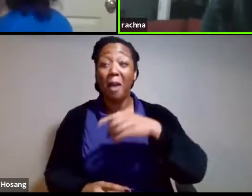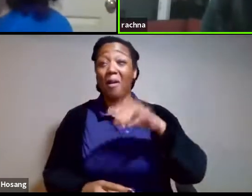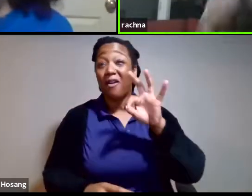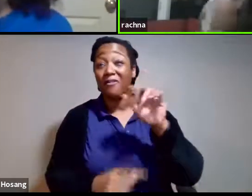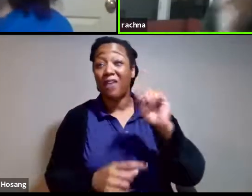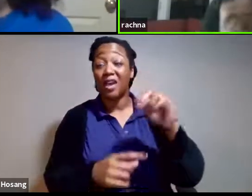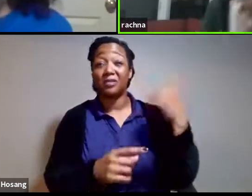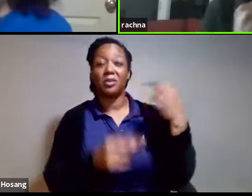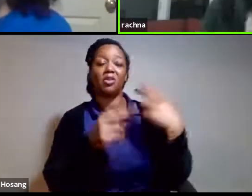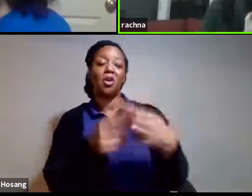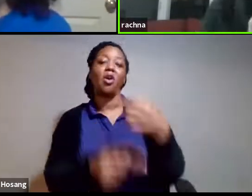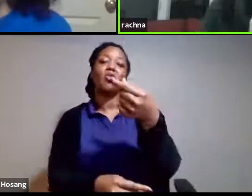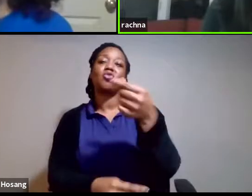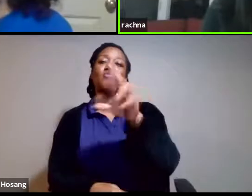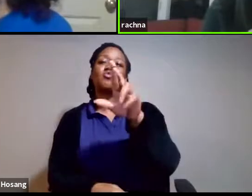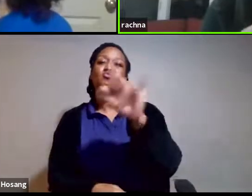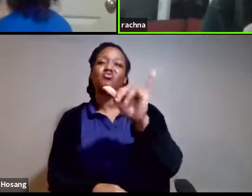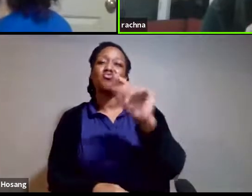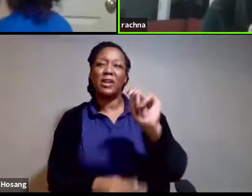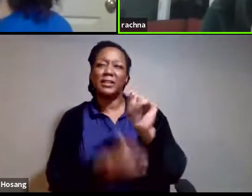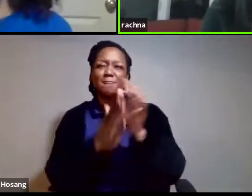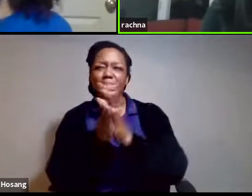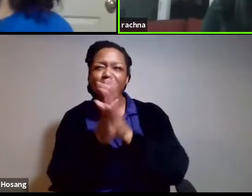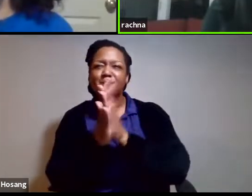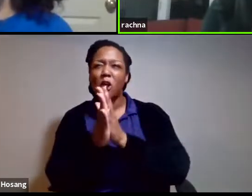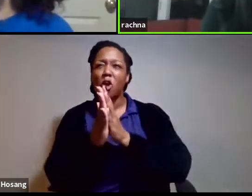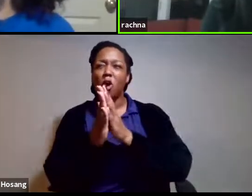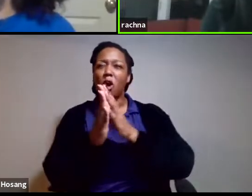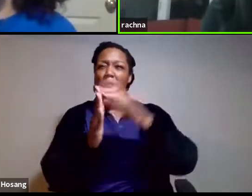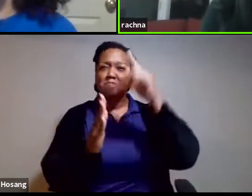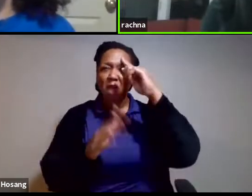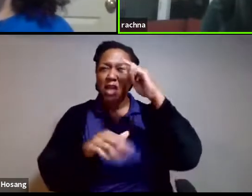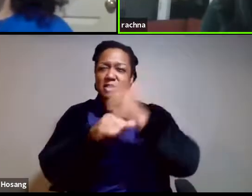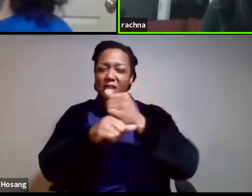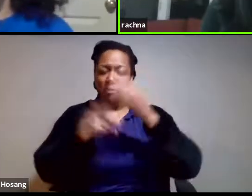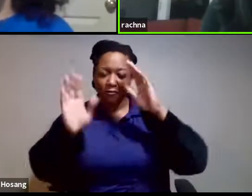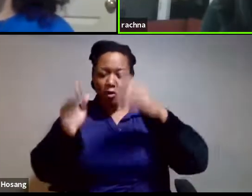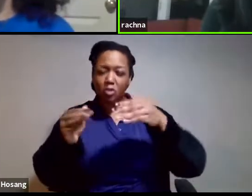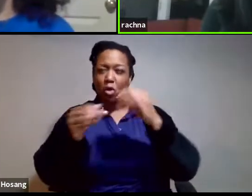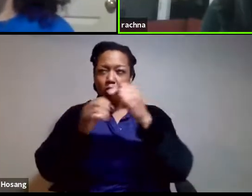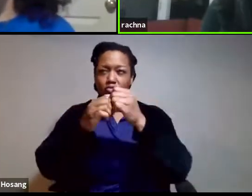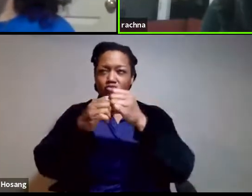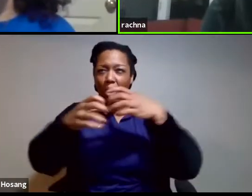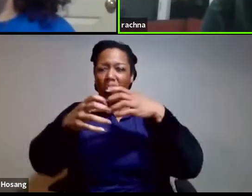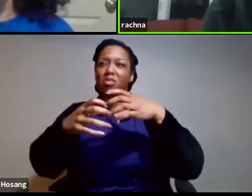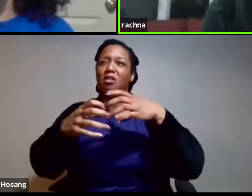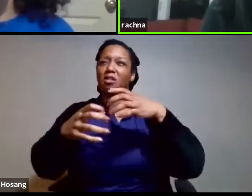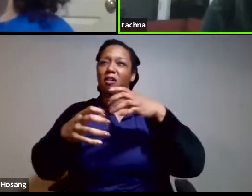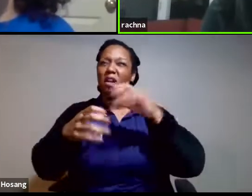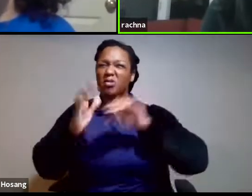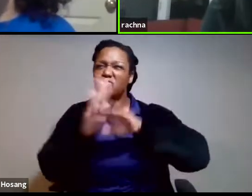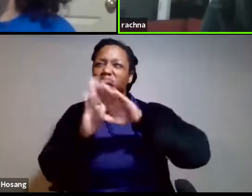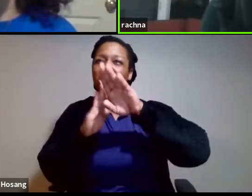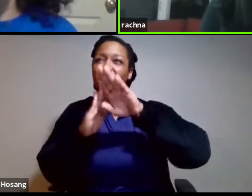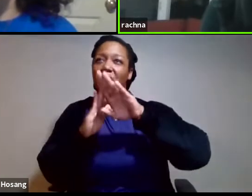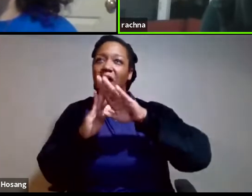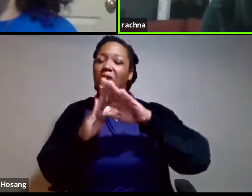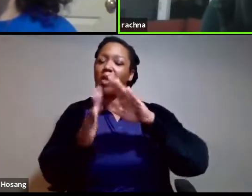give. You know, can we get these kids to have a growth mindset and really sort of praise the effort?